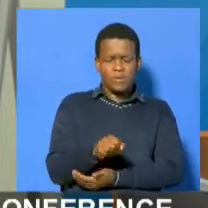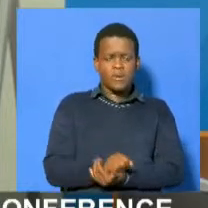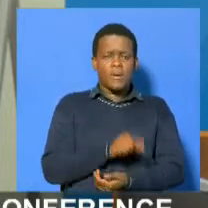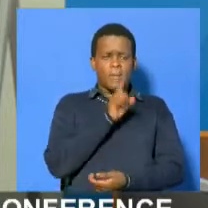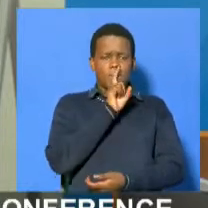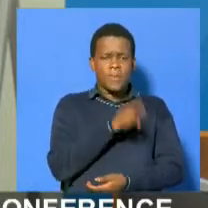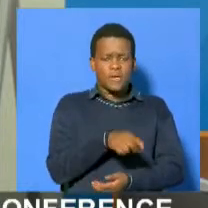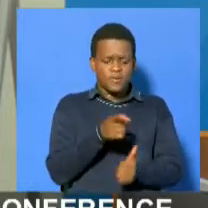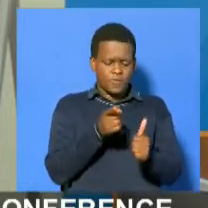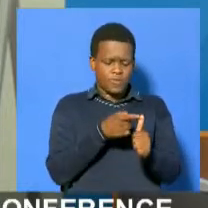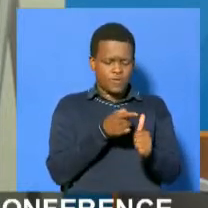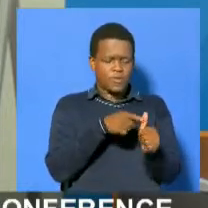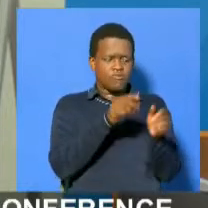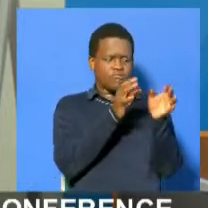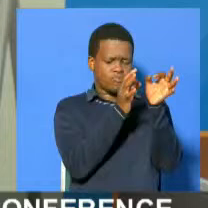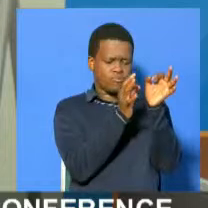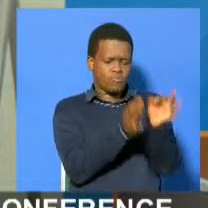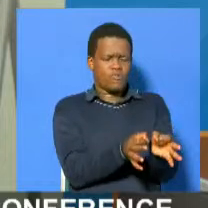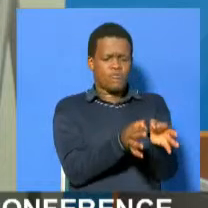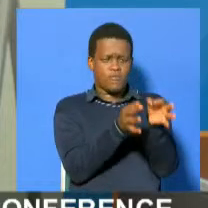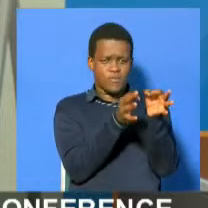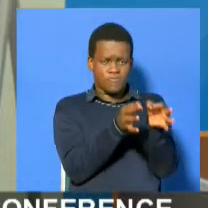They should confirm that in fact